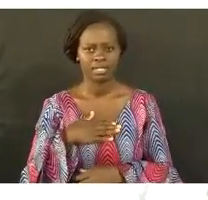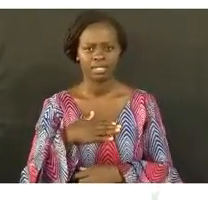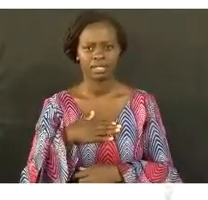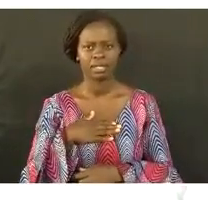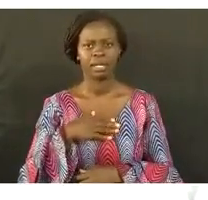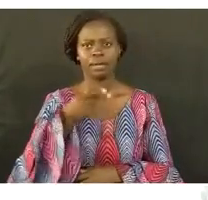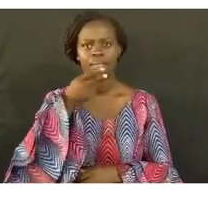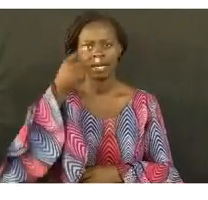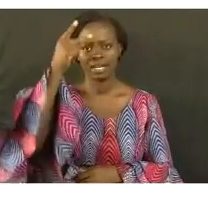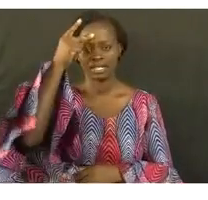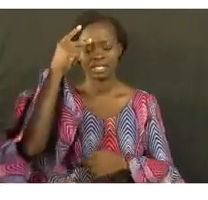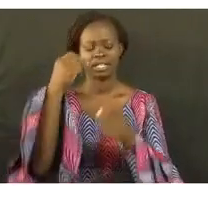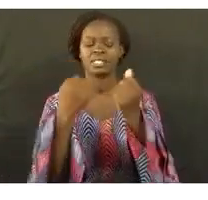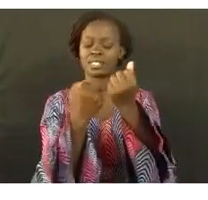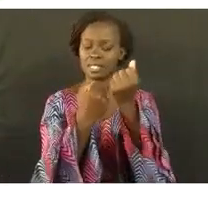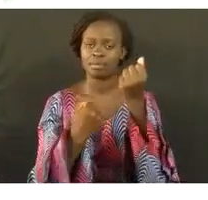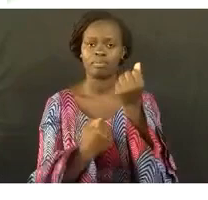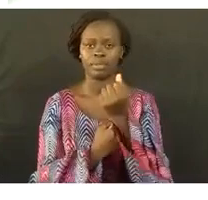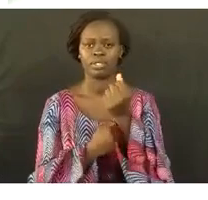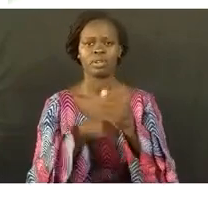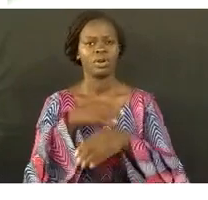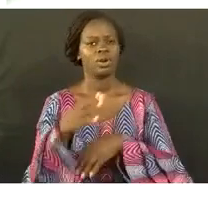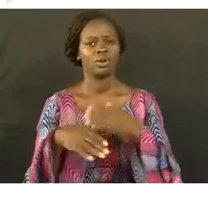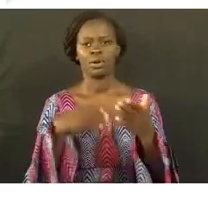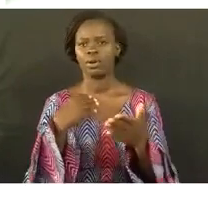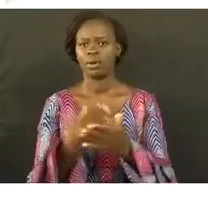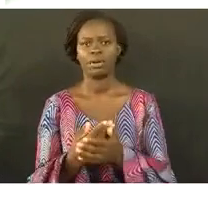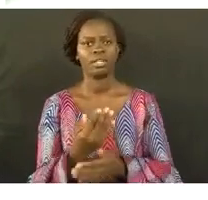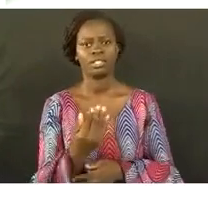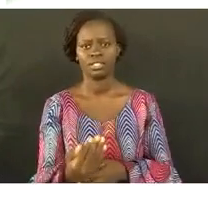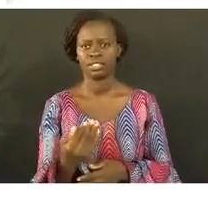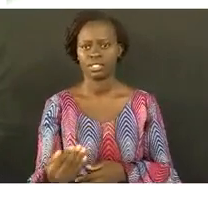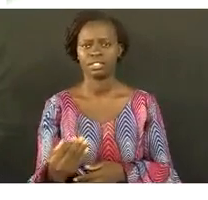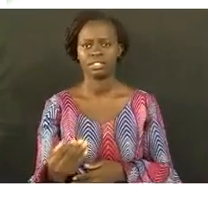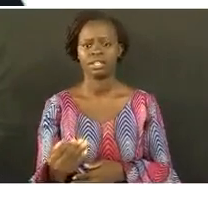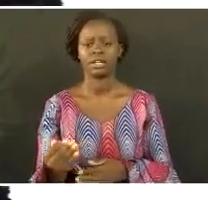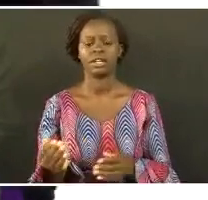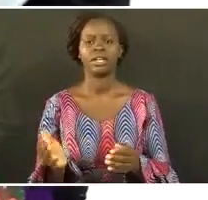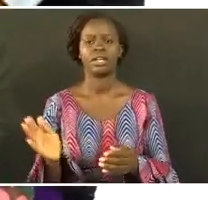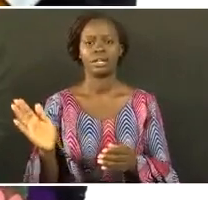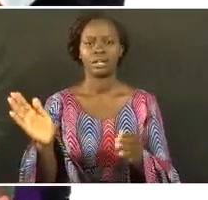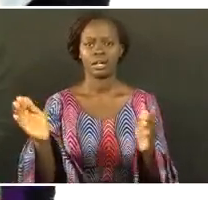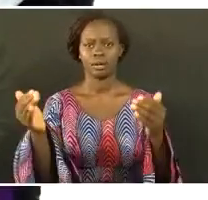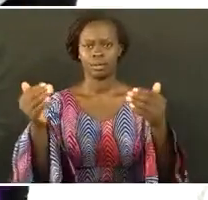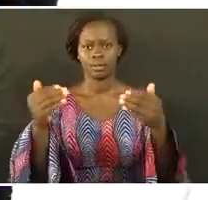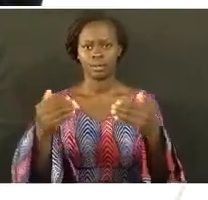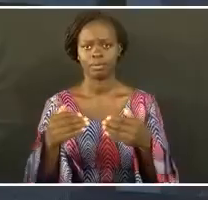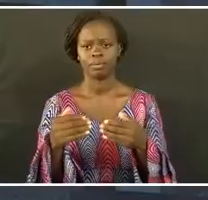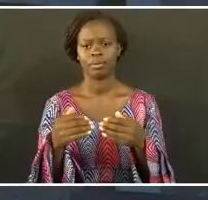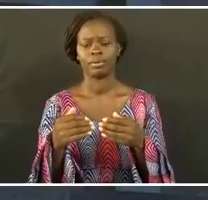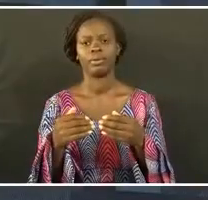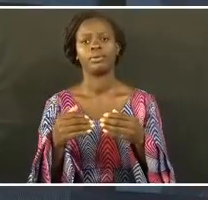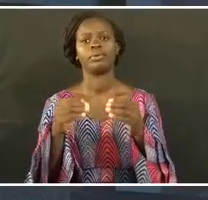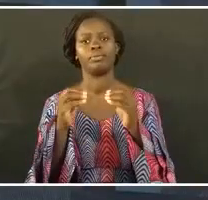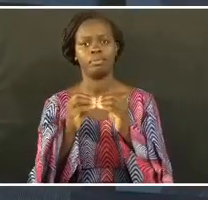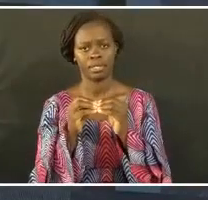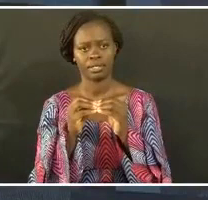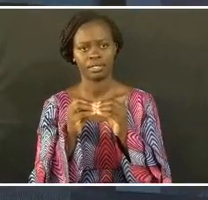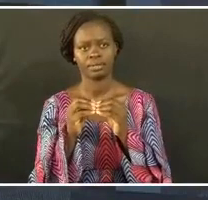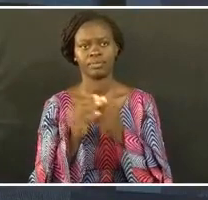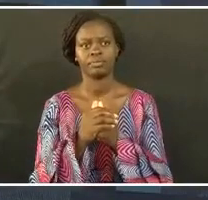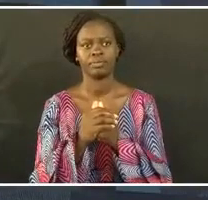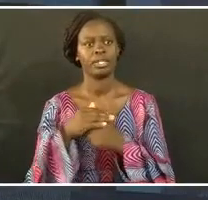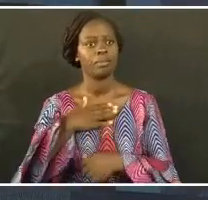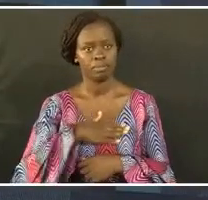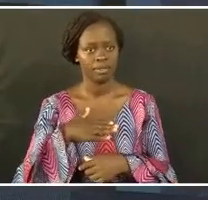your children, your neighbors, your relative, the community around here, Saikeri and Tumaini Children's